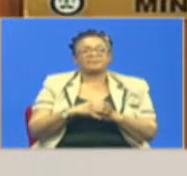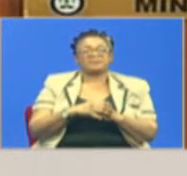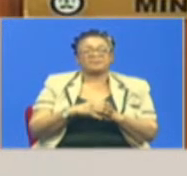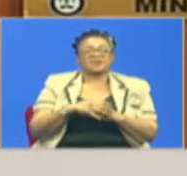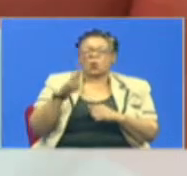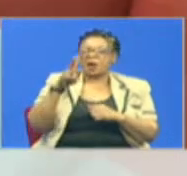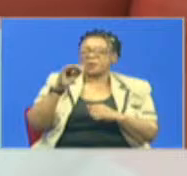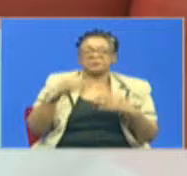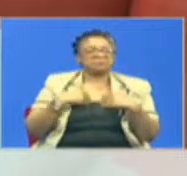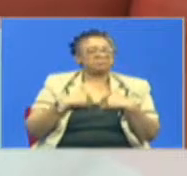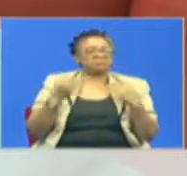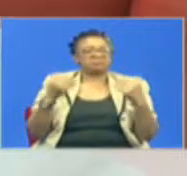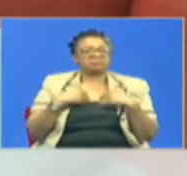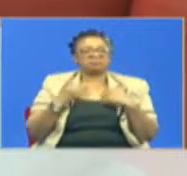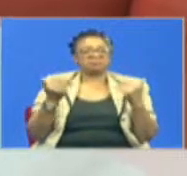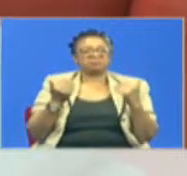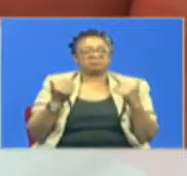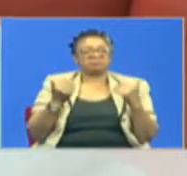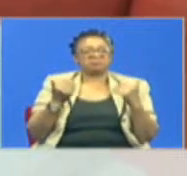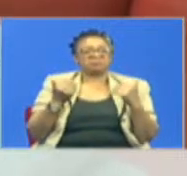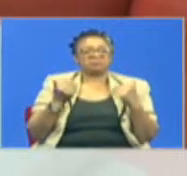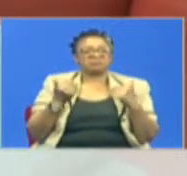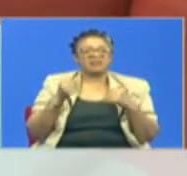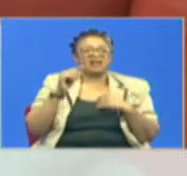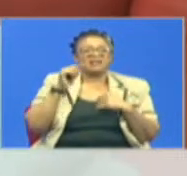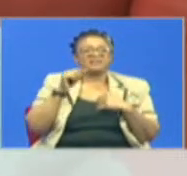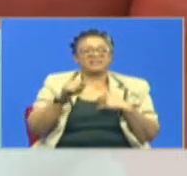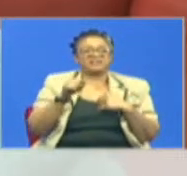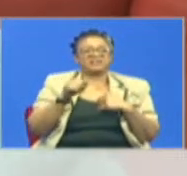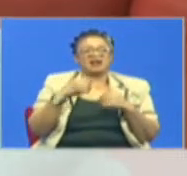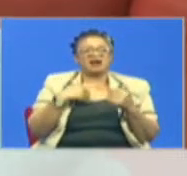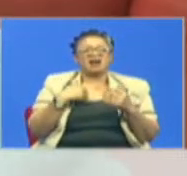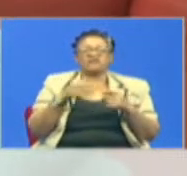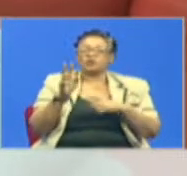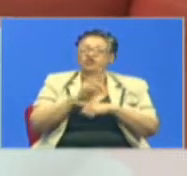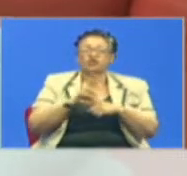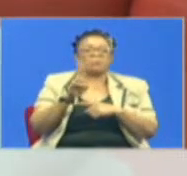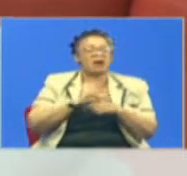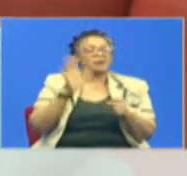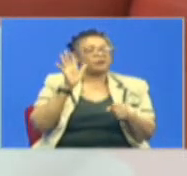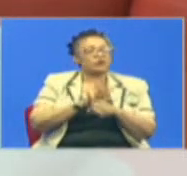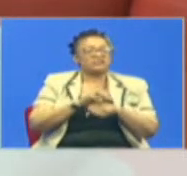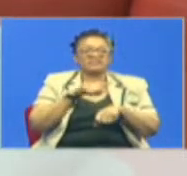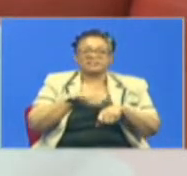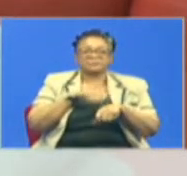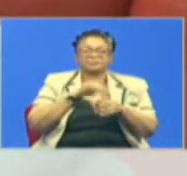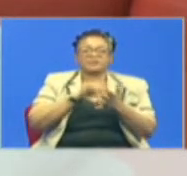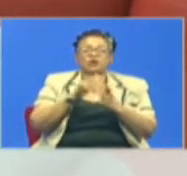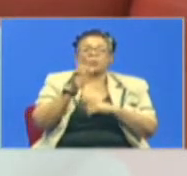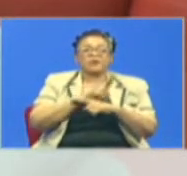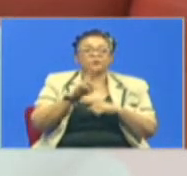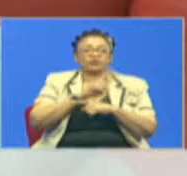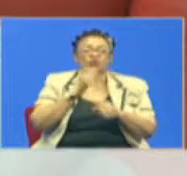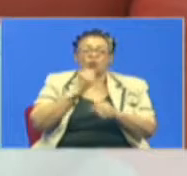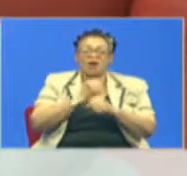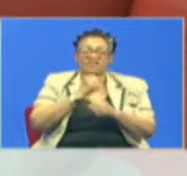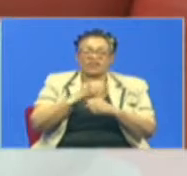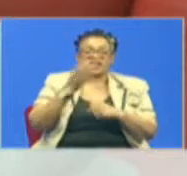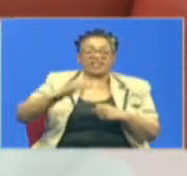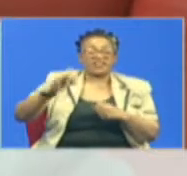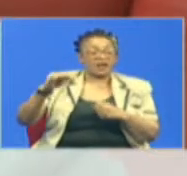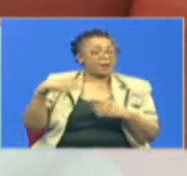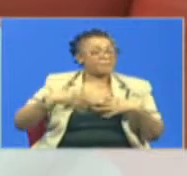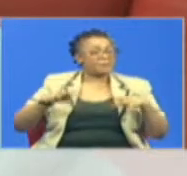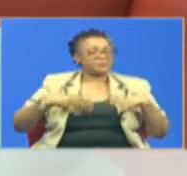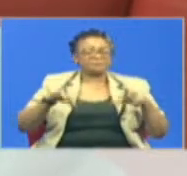madai hayo. This impeachment motion has consumed a lot of valuable time that could have been used to work for the Kirinyaga people. The